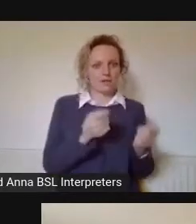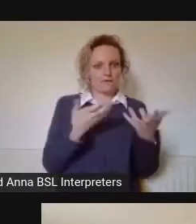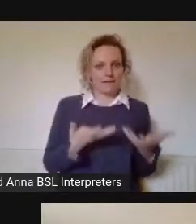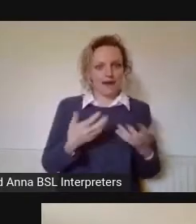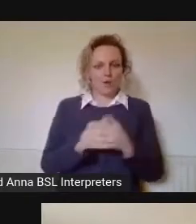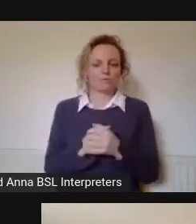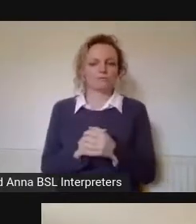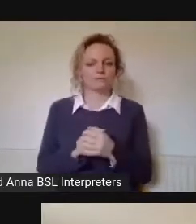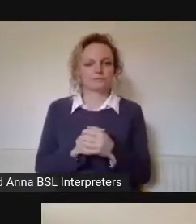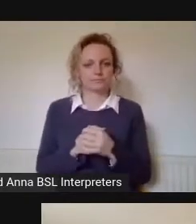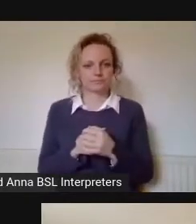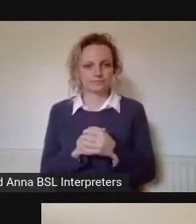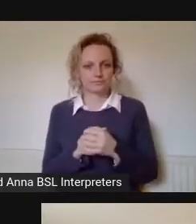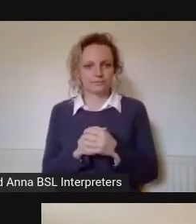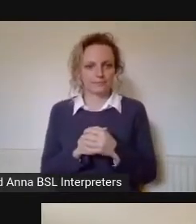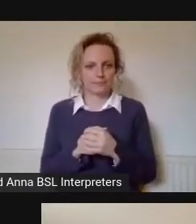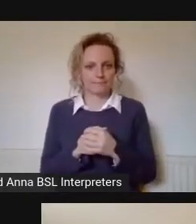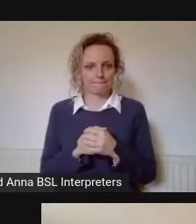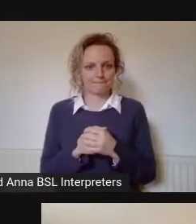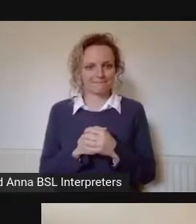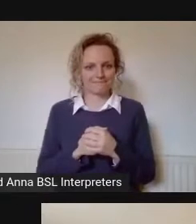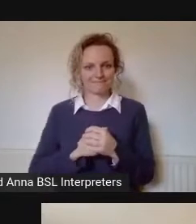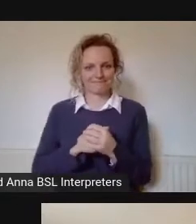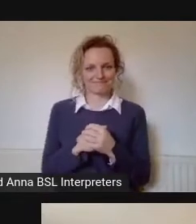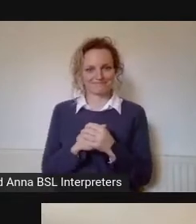you, Jaya.